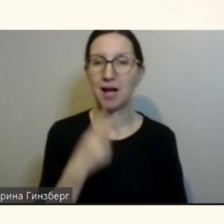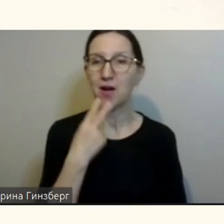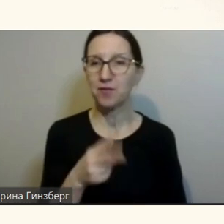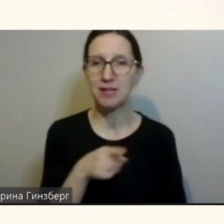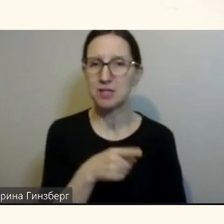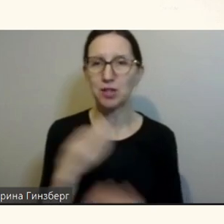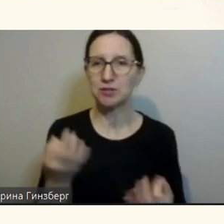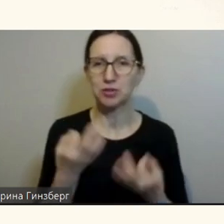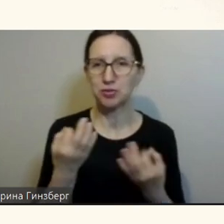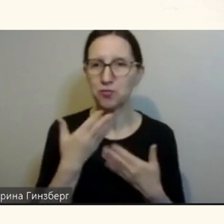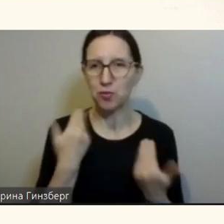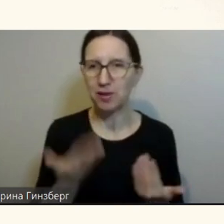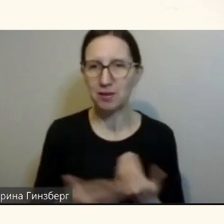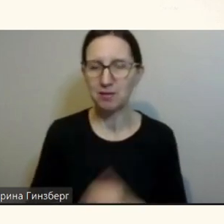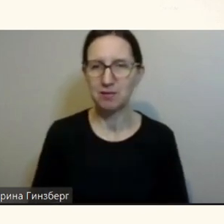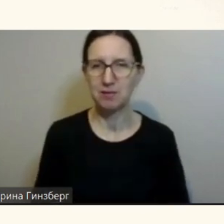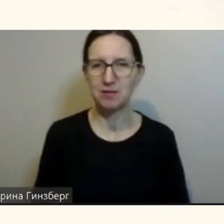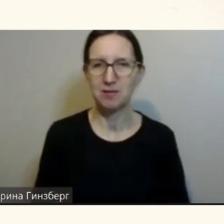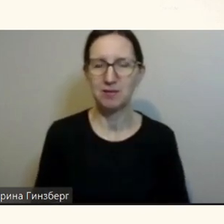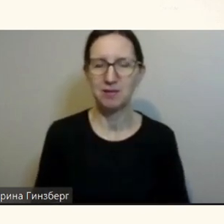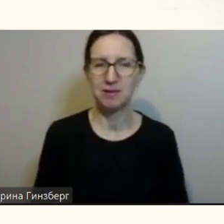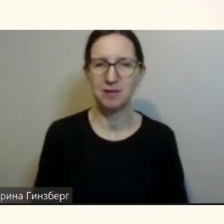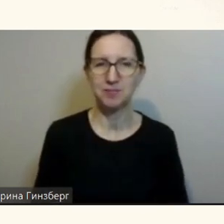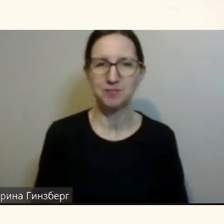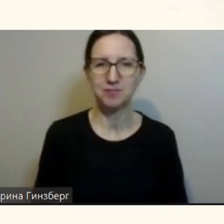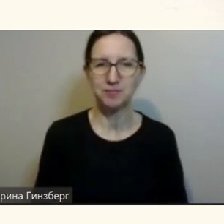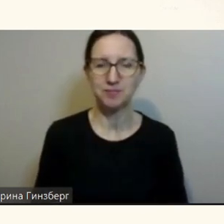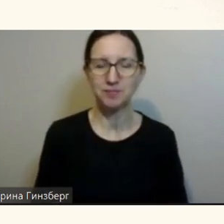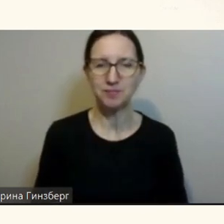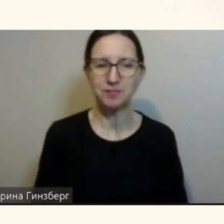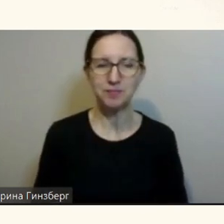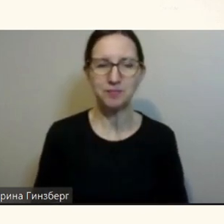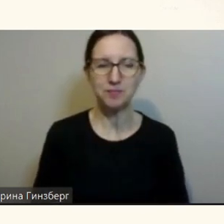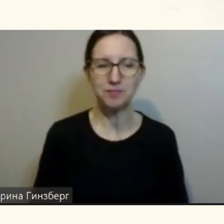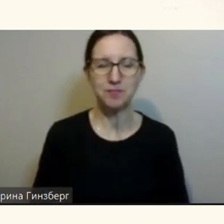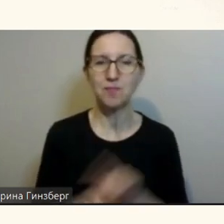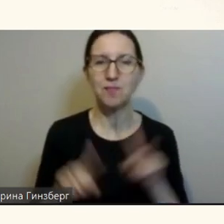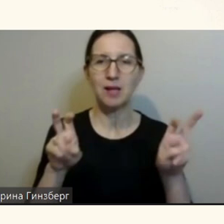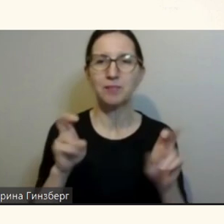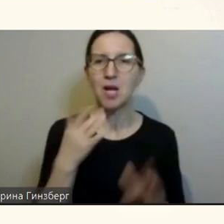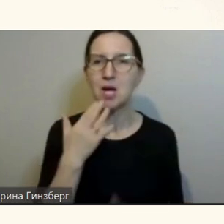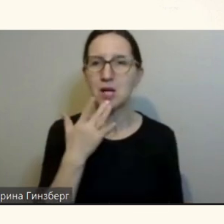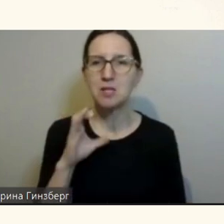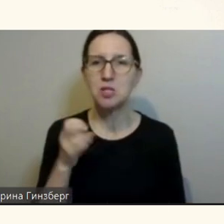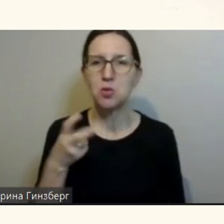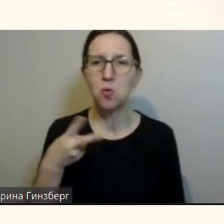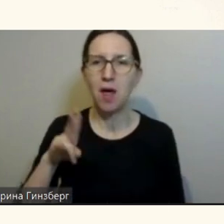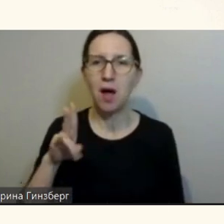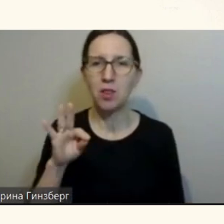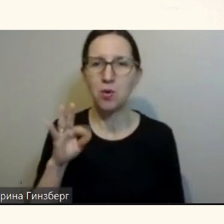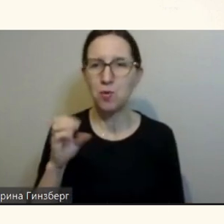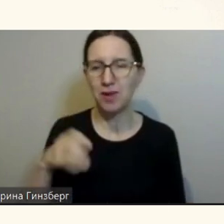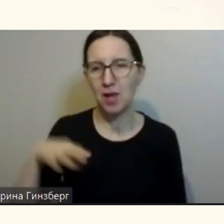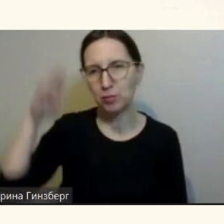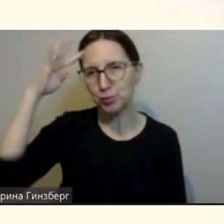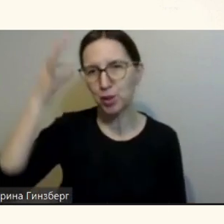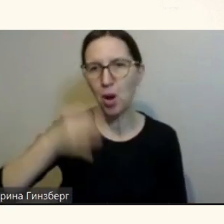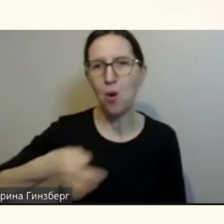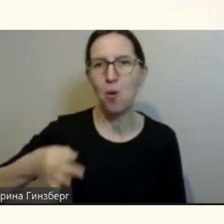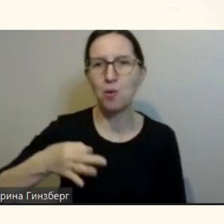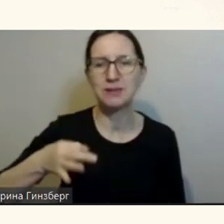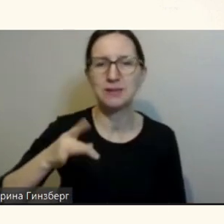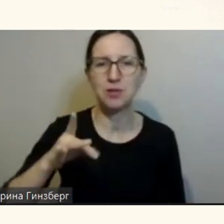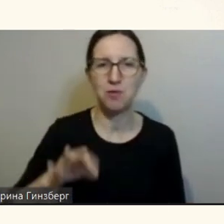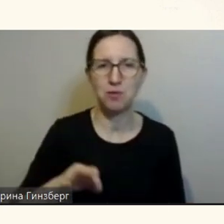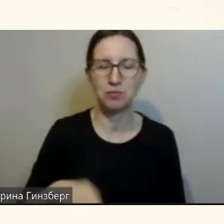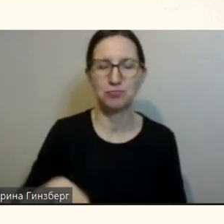this is now on a salt lake. So it's very white and very glary. And we were recording in